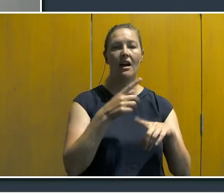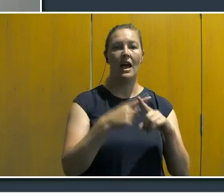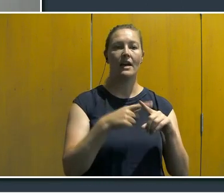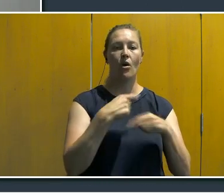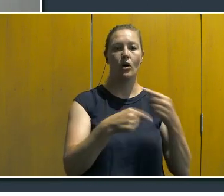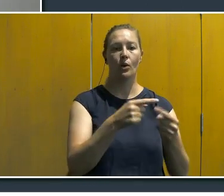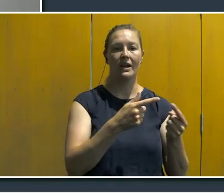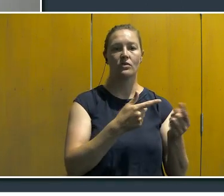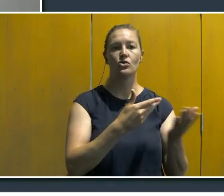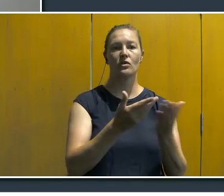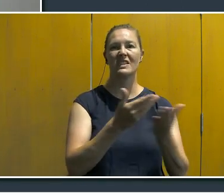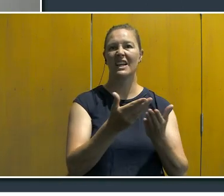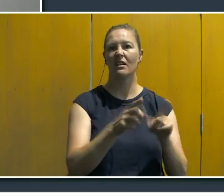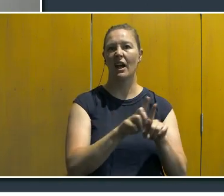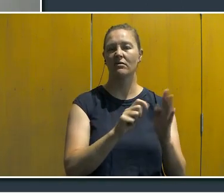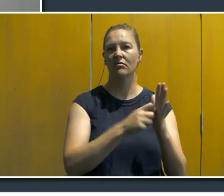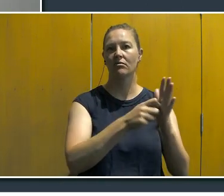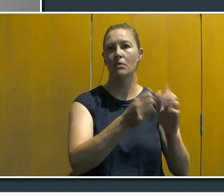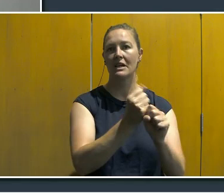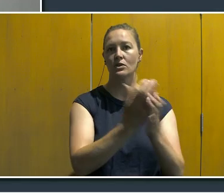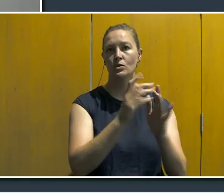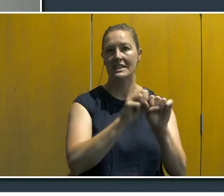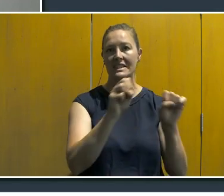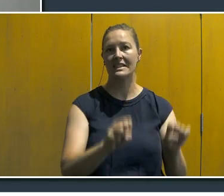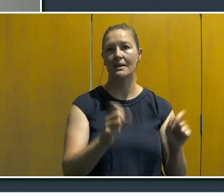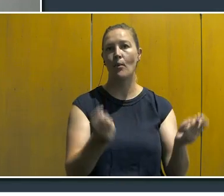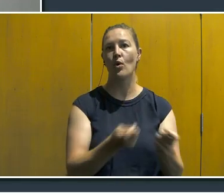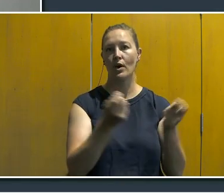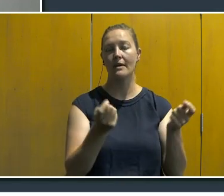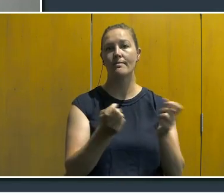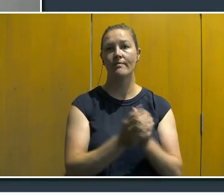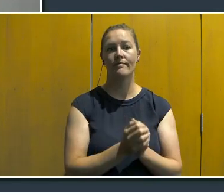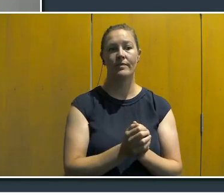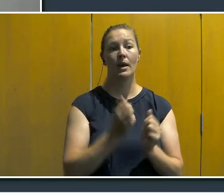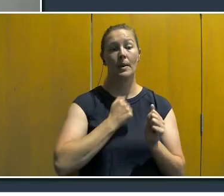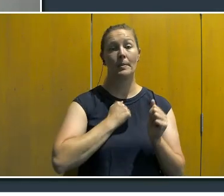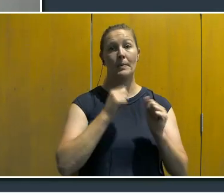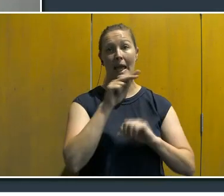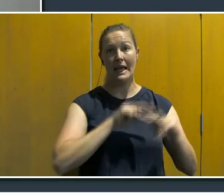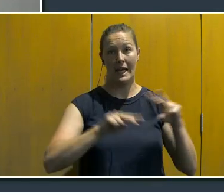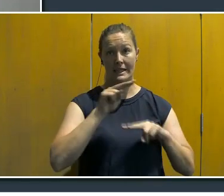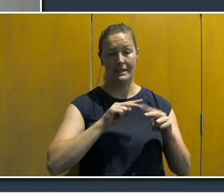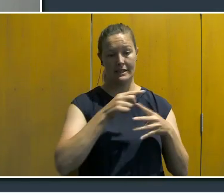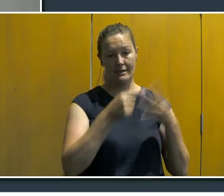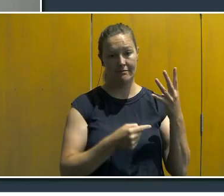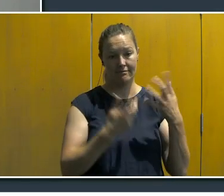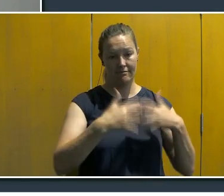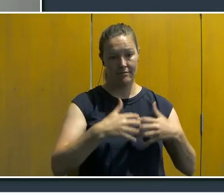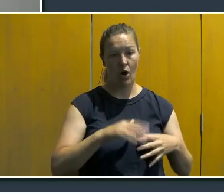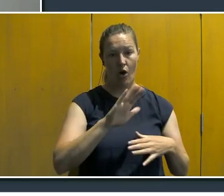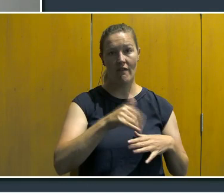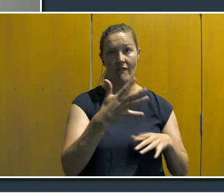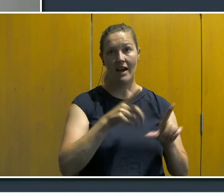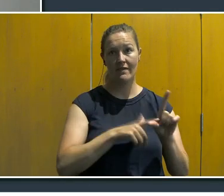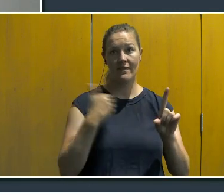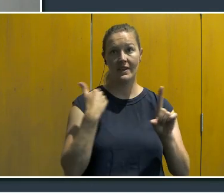servicing to make sure that the systems work. My analysis, I've averaged out over the 5 years. The cost